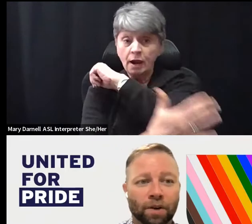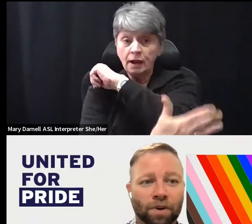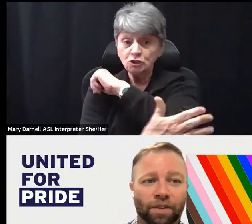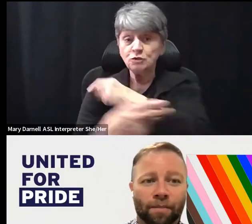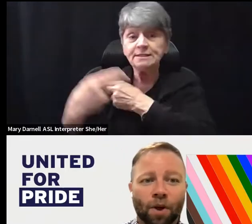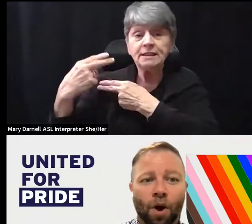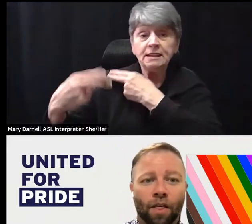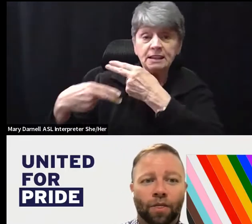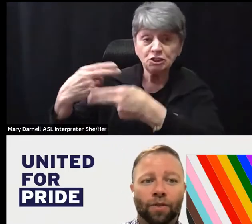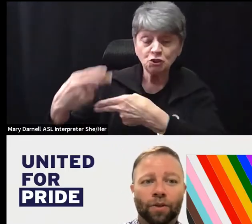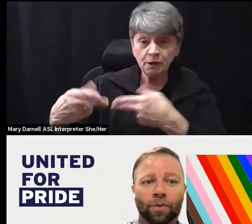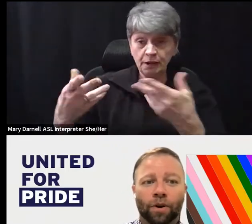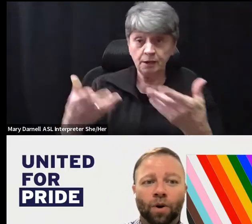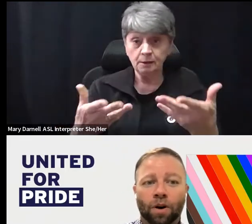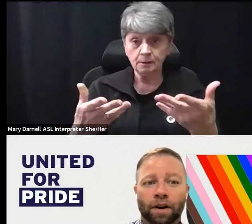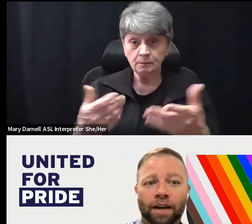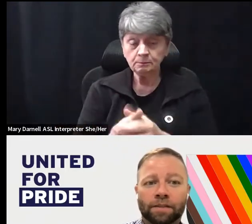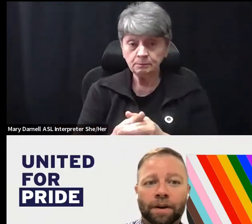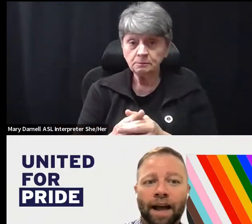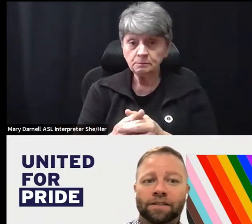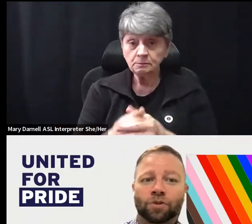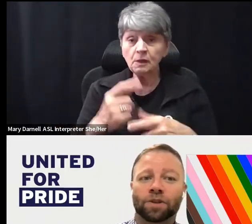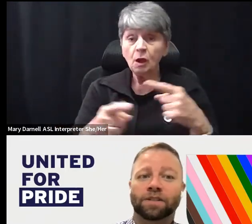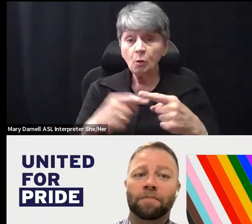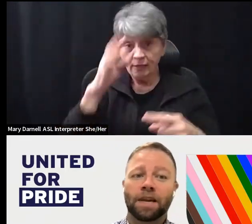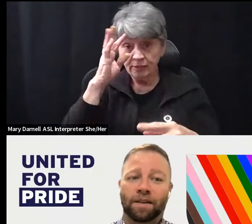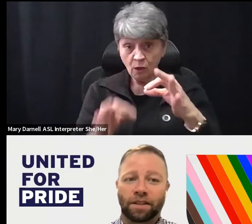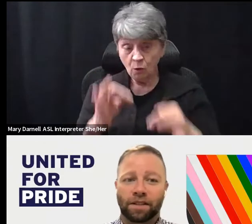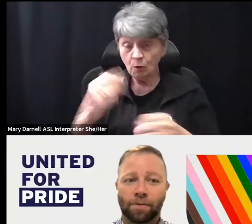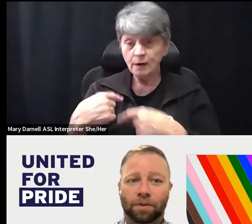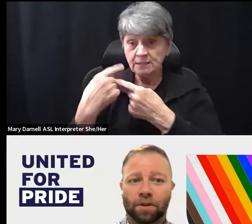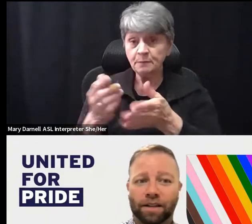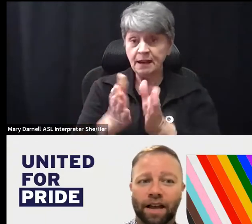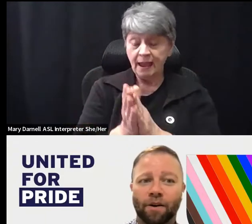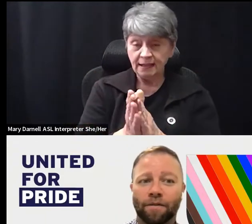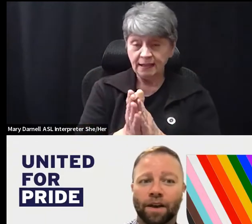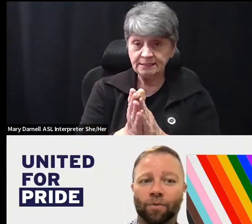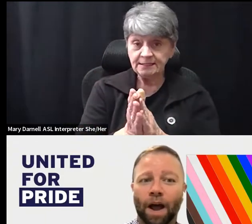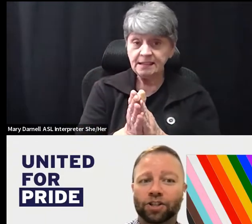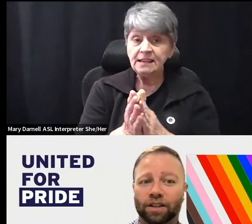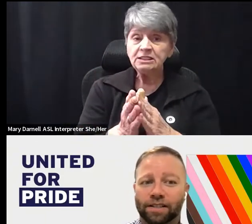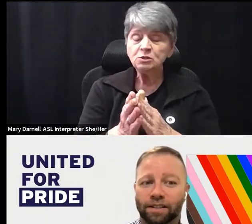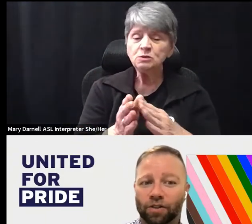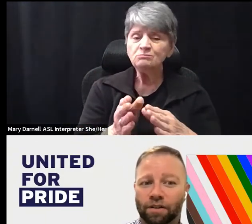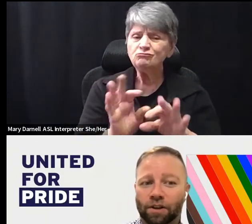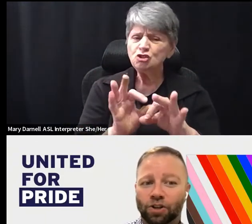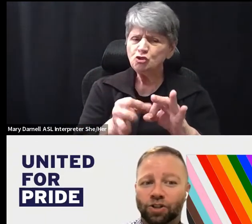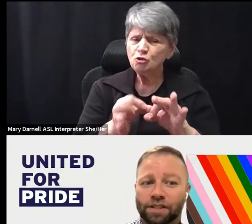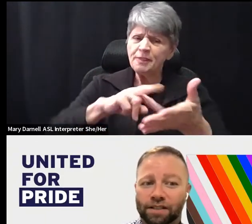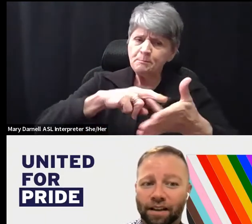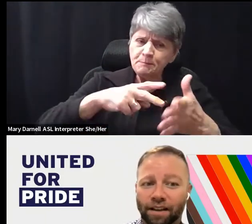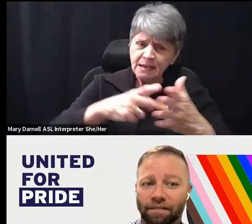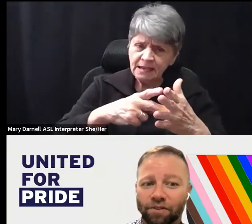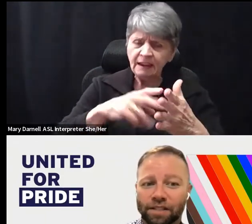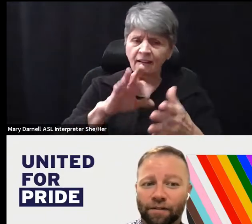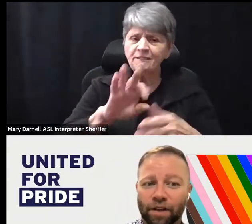Joel being one of them. When the court has been asked to address the meaning of the Establishment Clause, how have they rationalized it? Are they